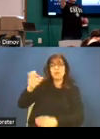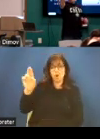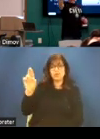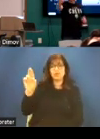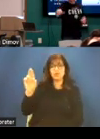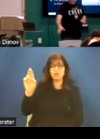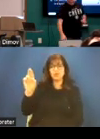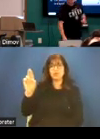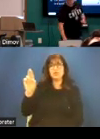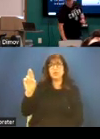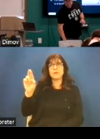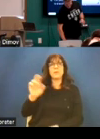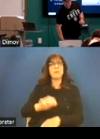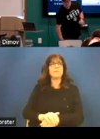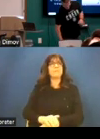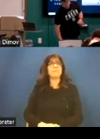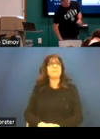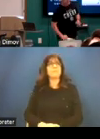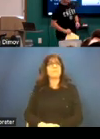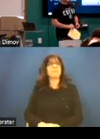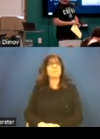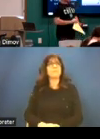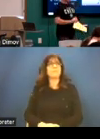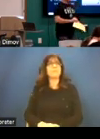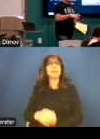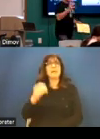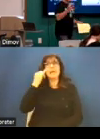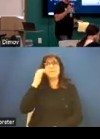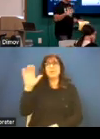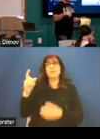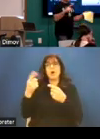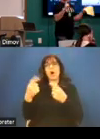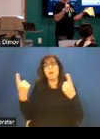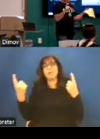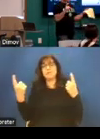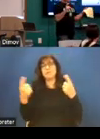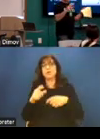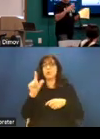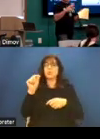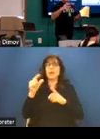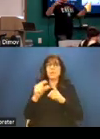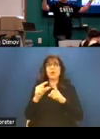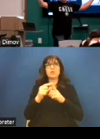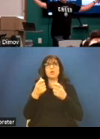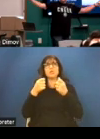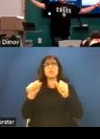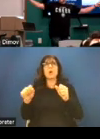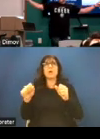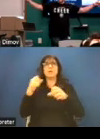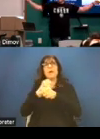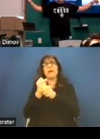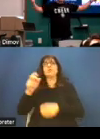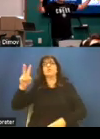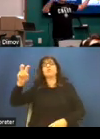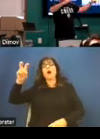doctorate, EDD, and he just said that if you do it opposite, like you take 20 words and you try to make it 200 words, that's